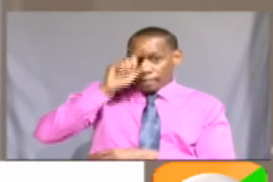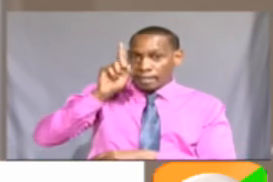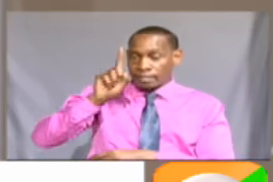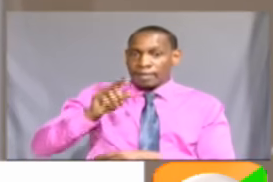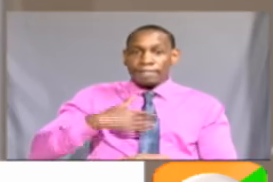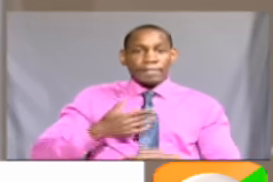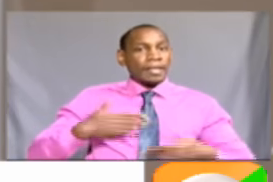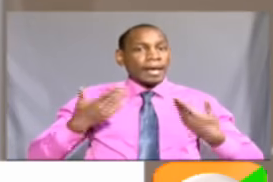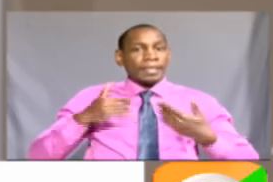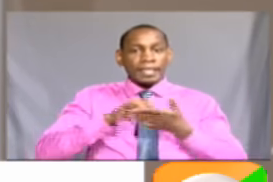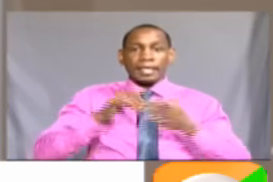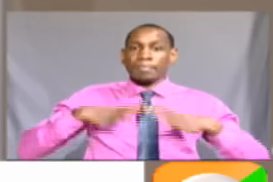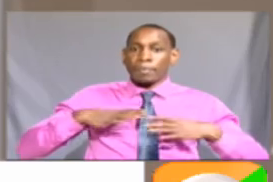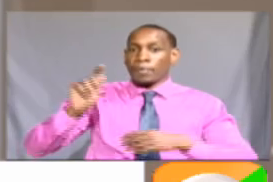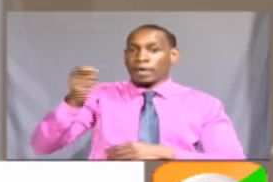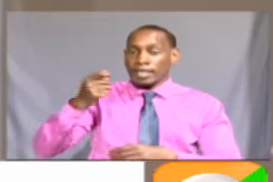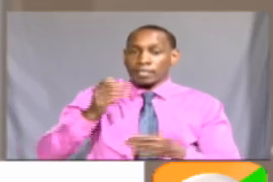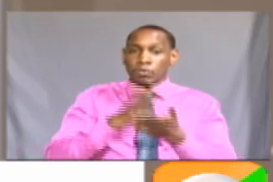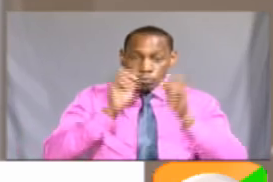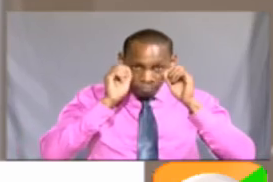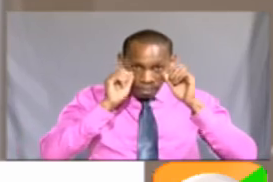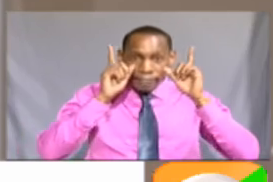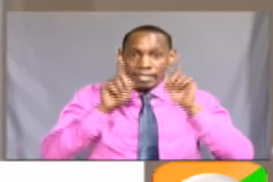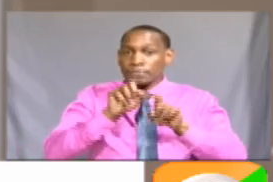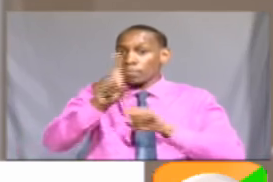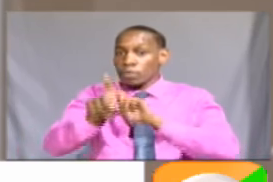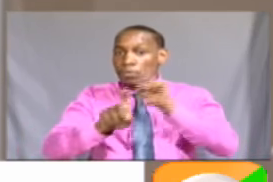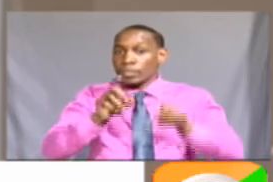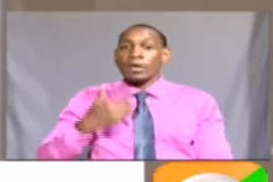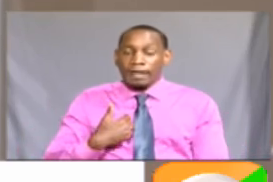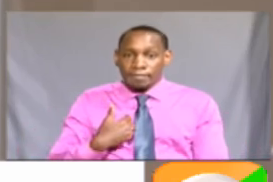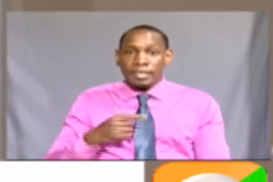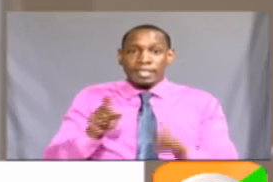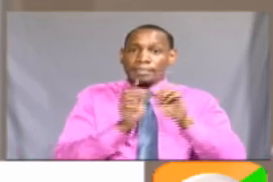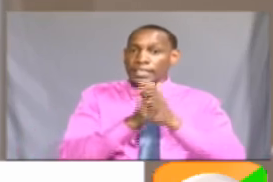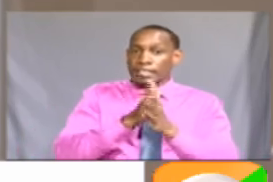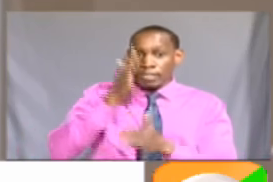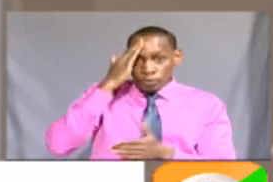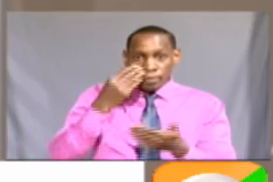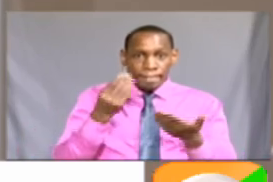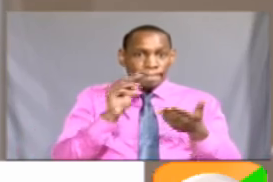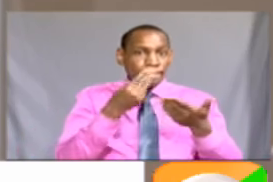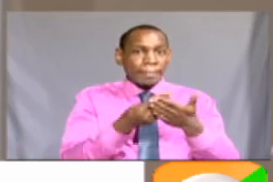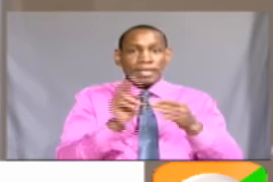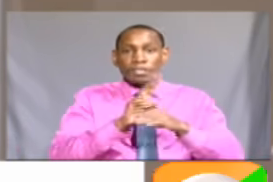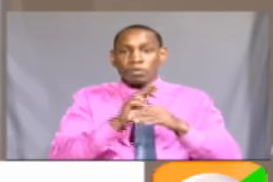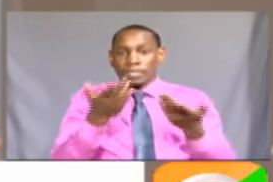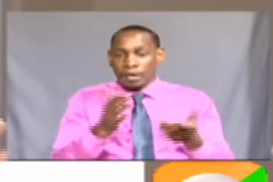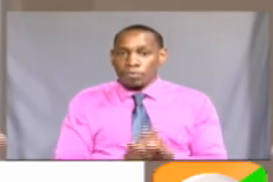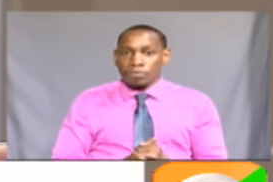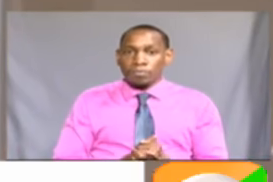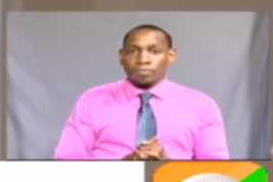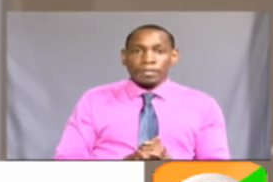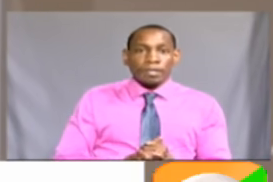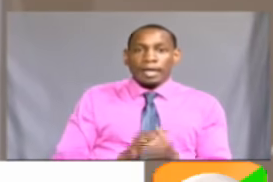happy that its citizenry is alert, is asking questions, is interested in knowing how their money is being spent. So